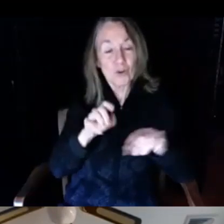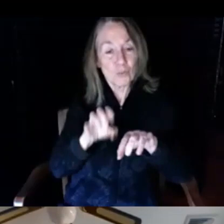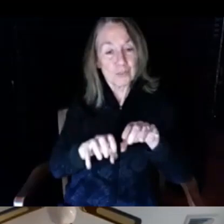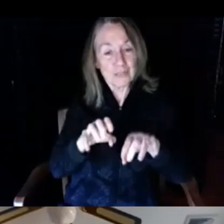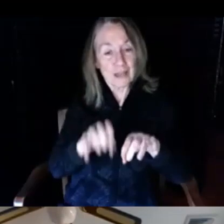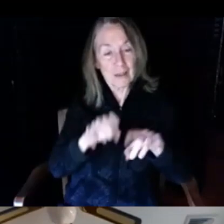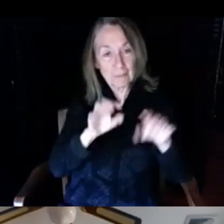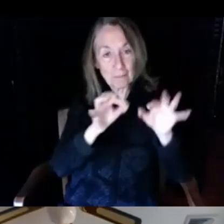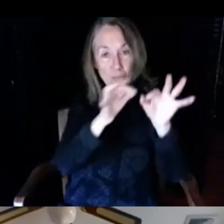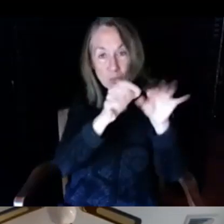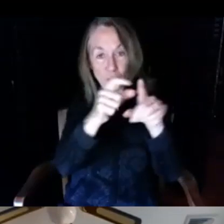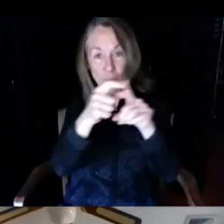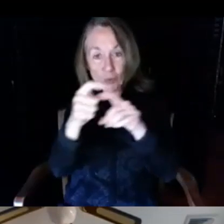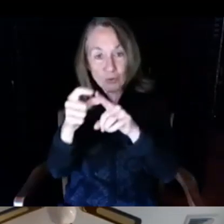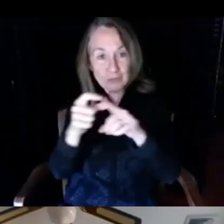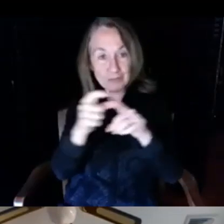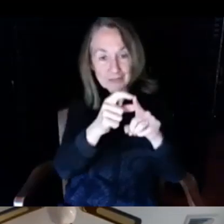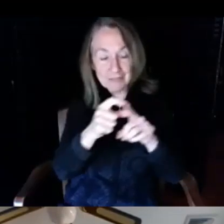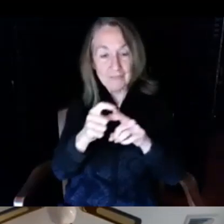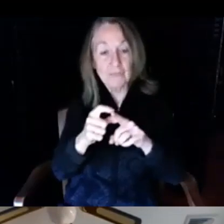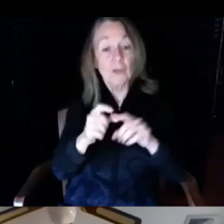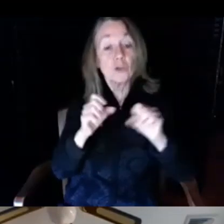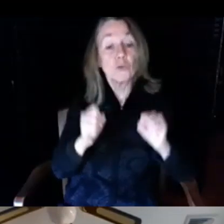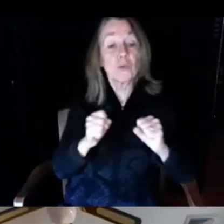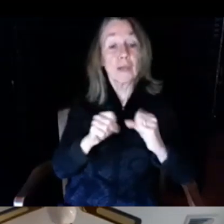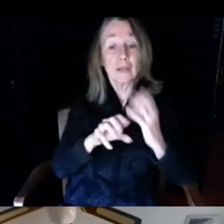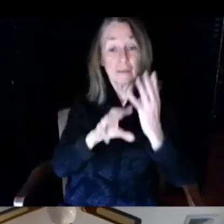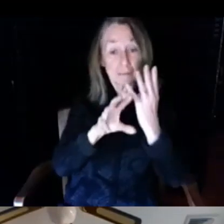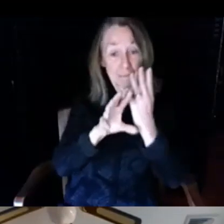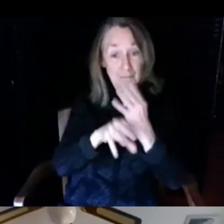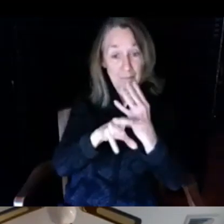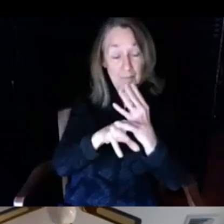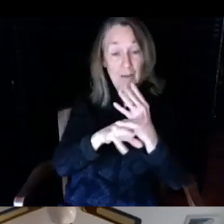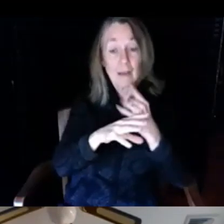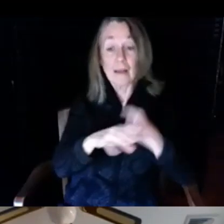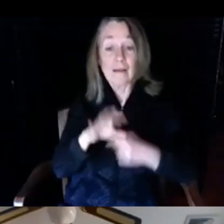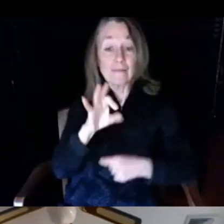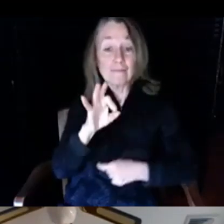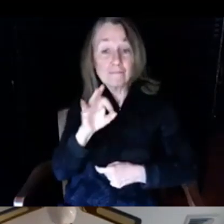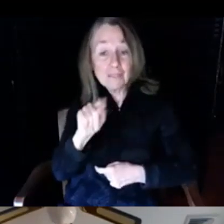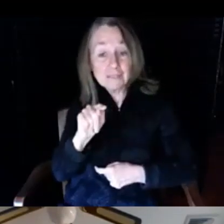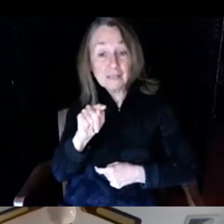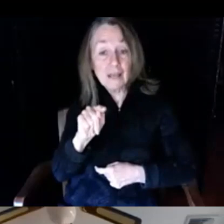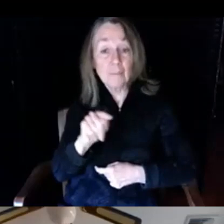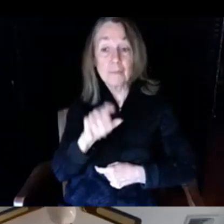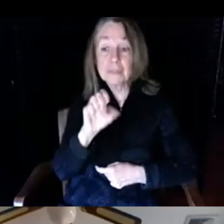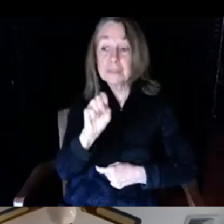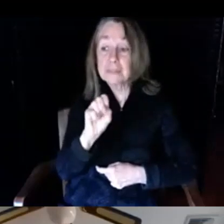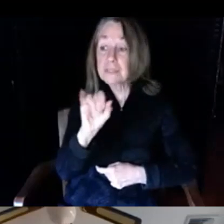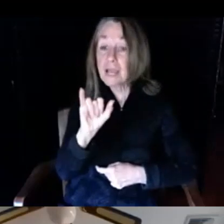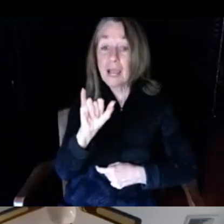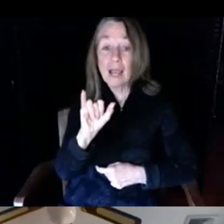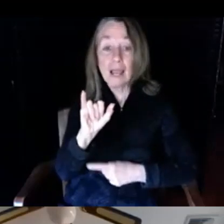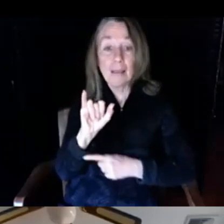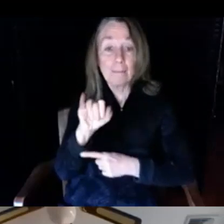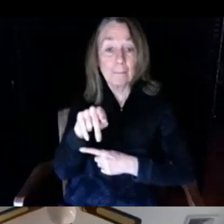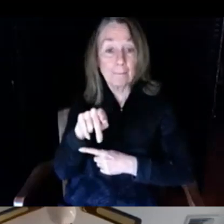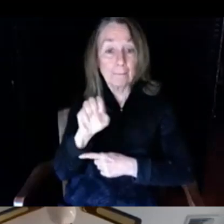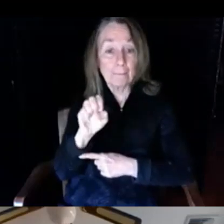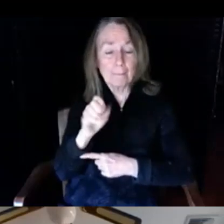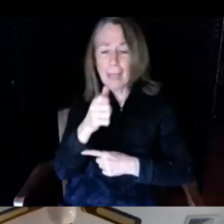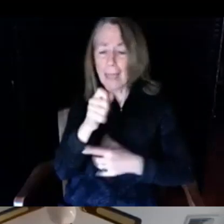video calls. Not only can you do video relay, you can do FaceTime, Skype, any of these types of services where you